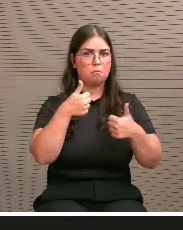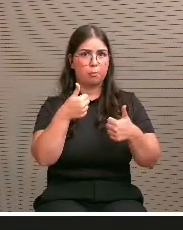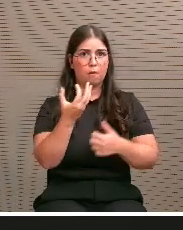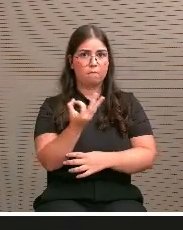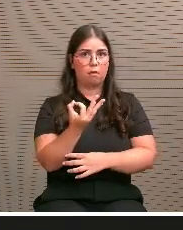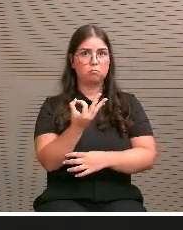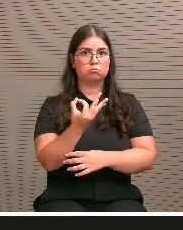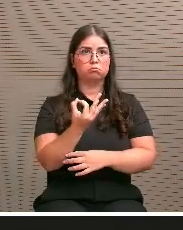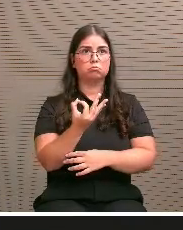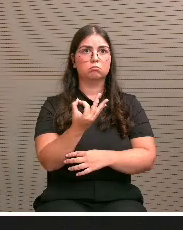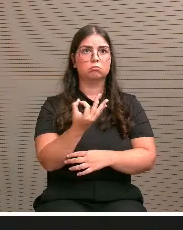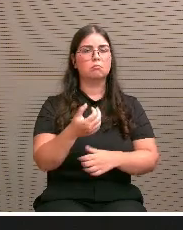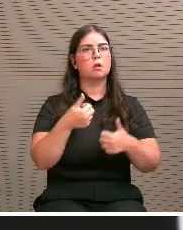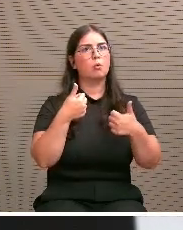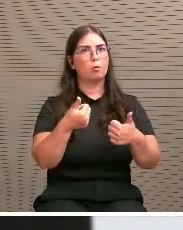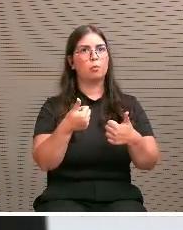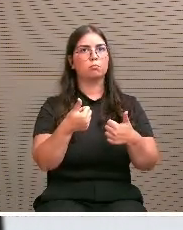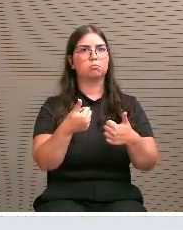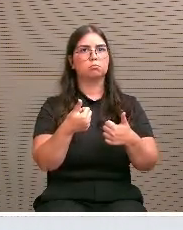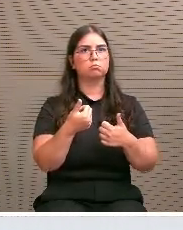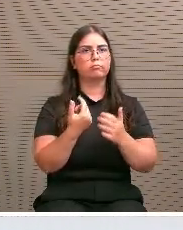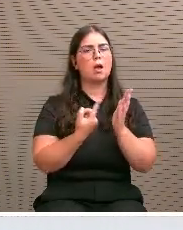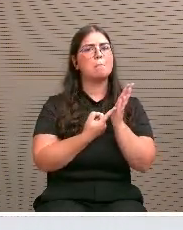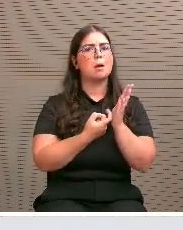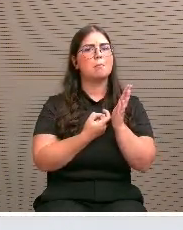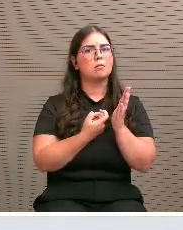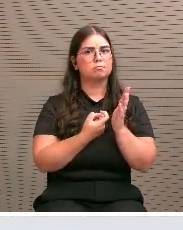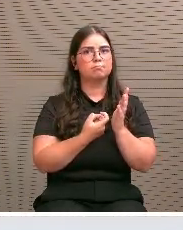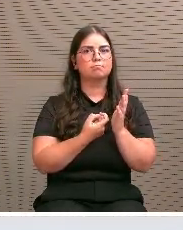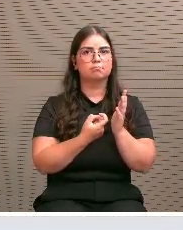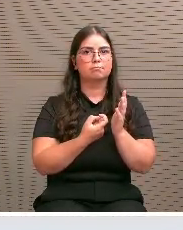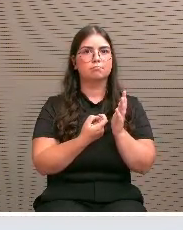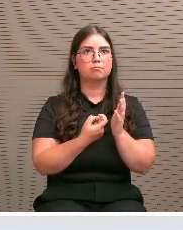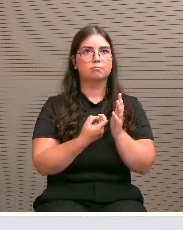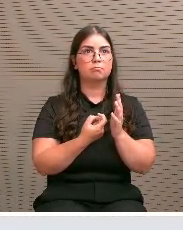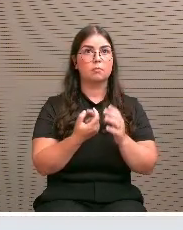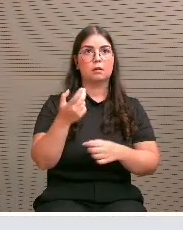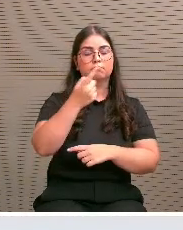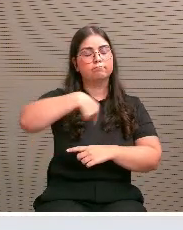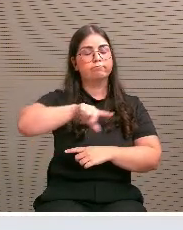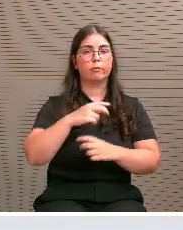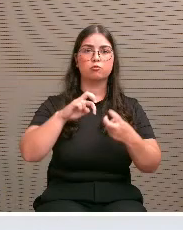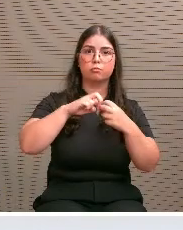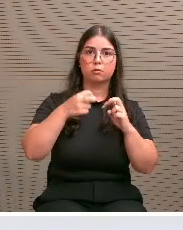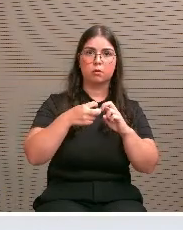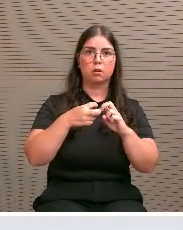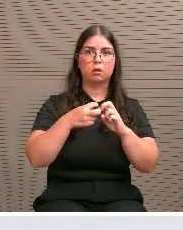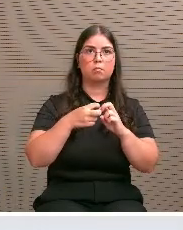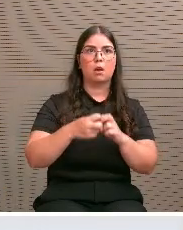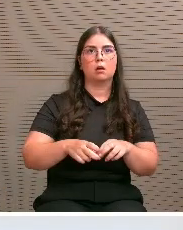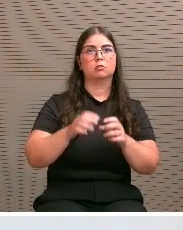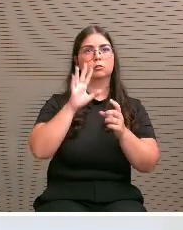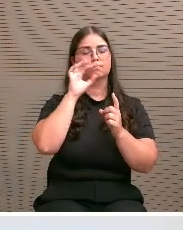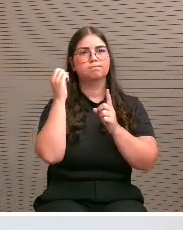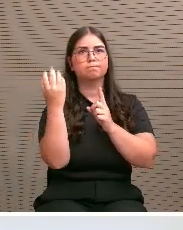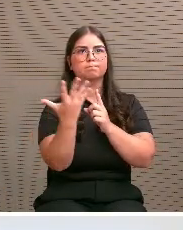good, they're going to be necessary. We have many problems. Climate change is really devastating